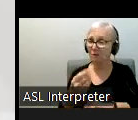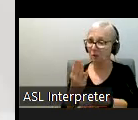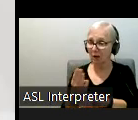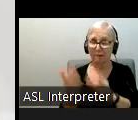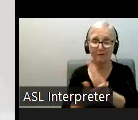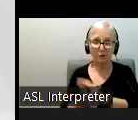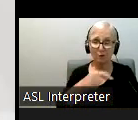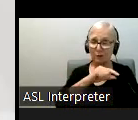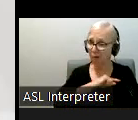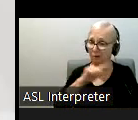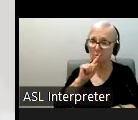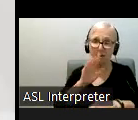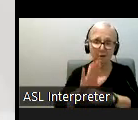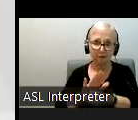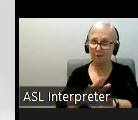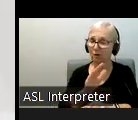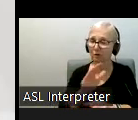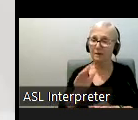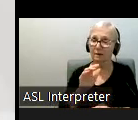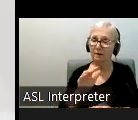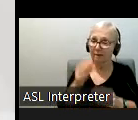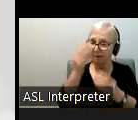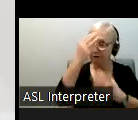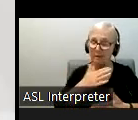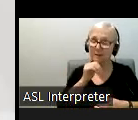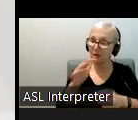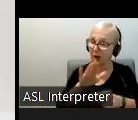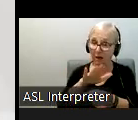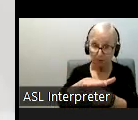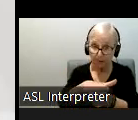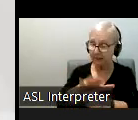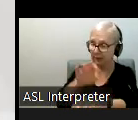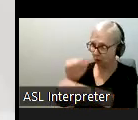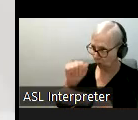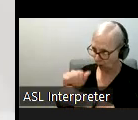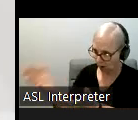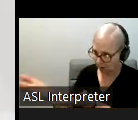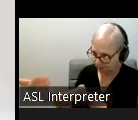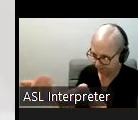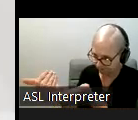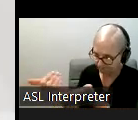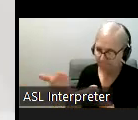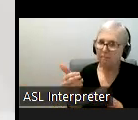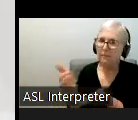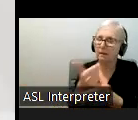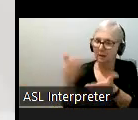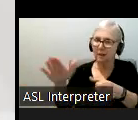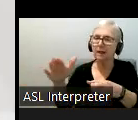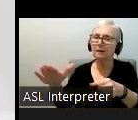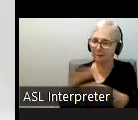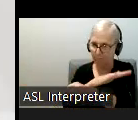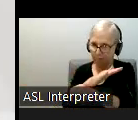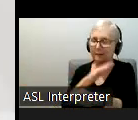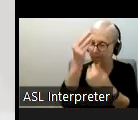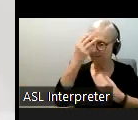assurance on it. If there's incomplete information, then she works to complete the information and really get